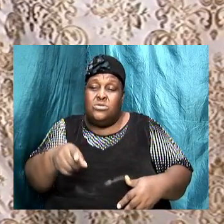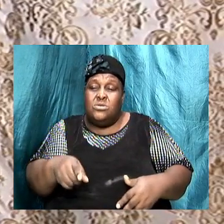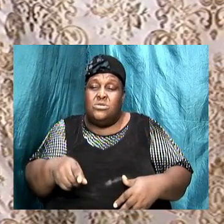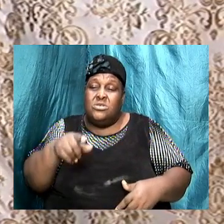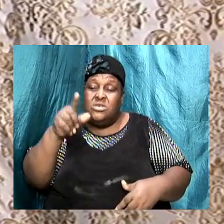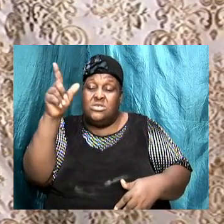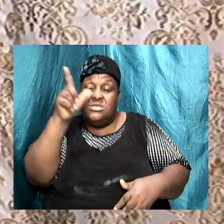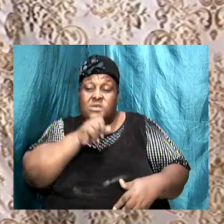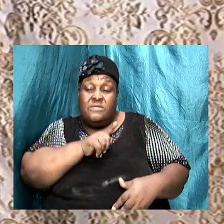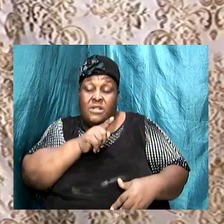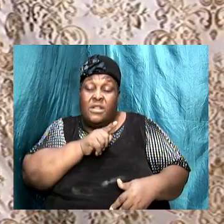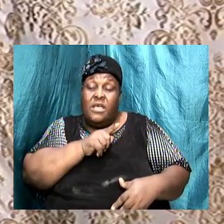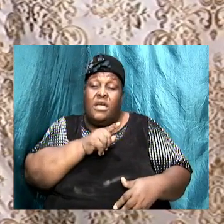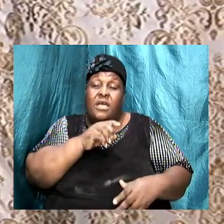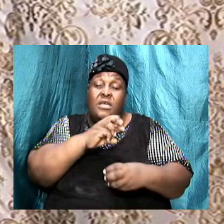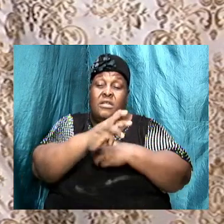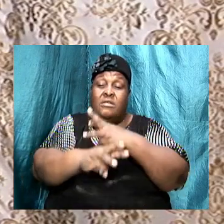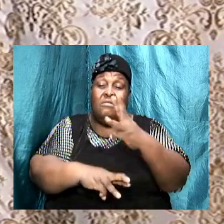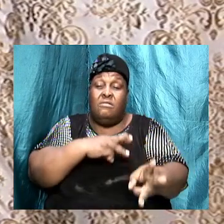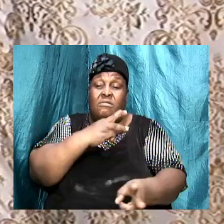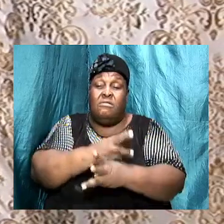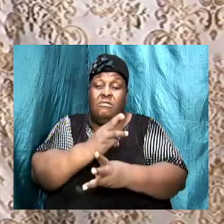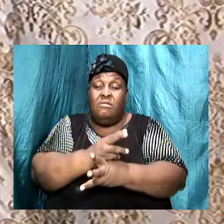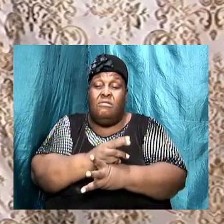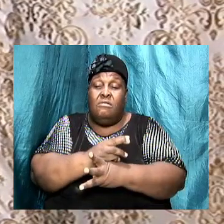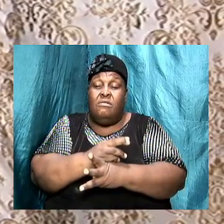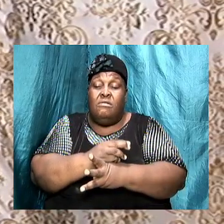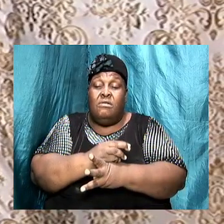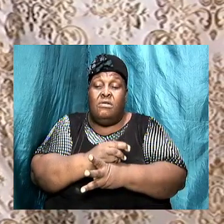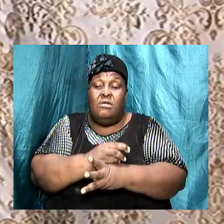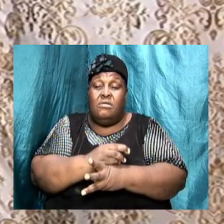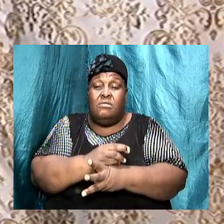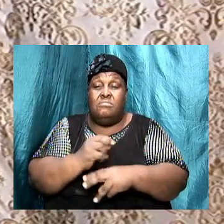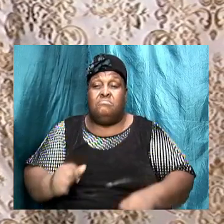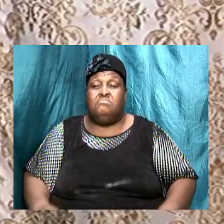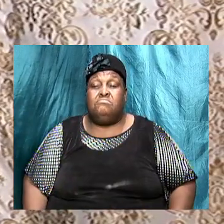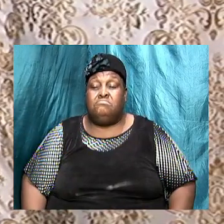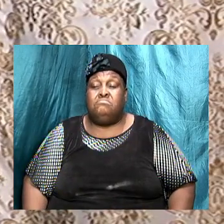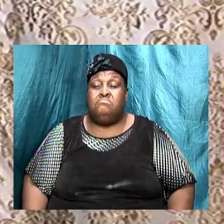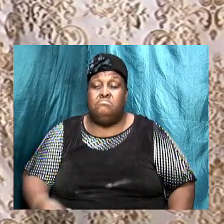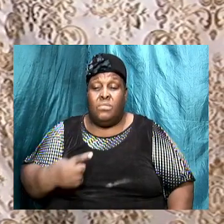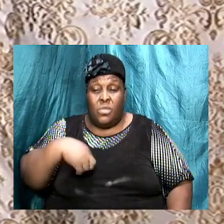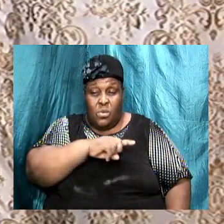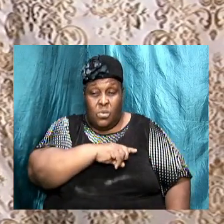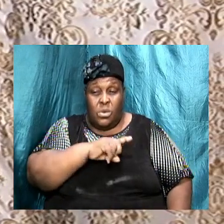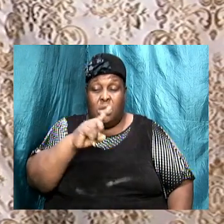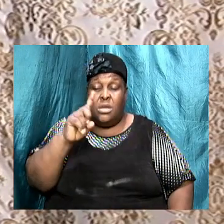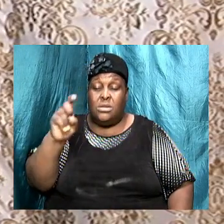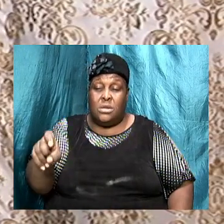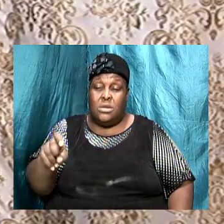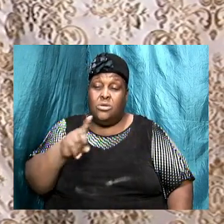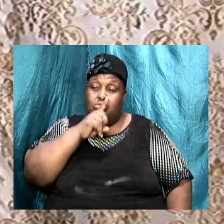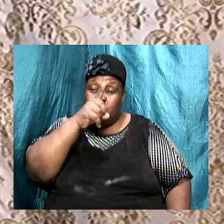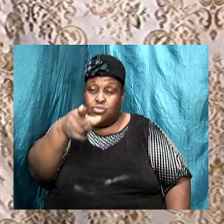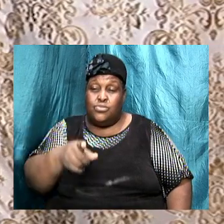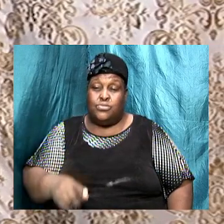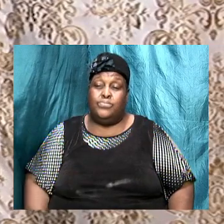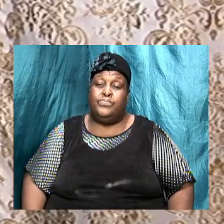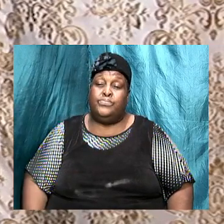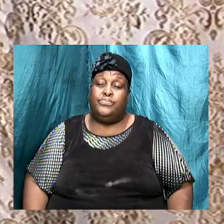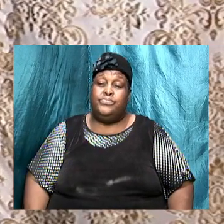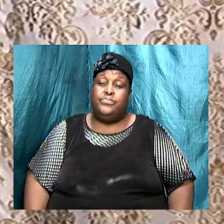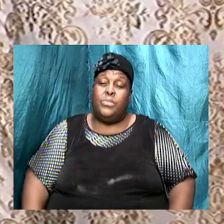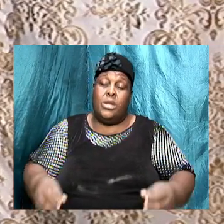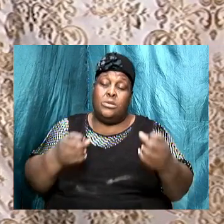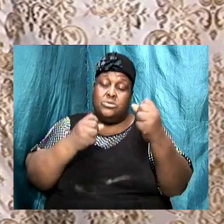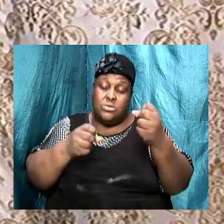falsehood. In a world of falsehood, we need the truth. And